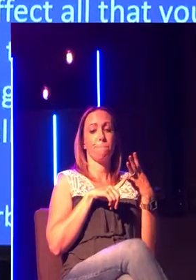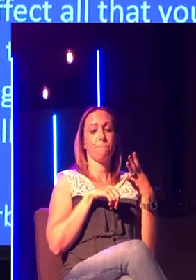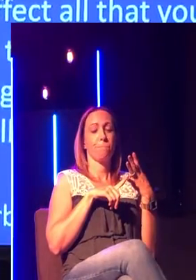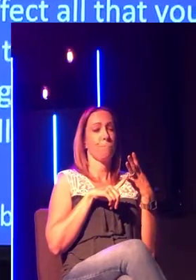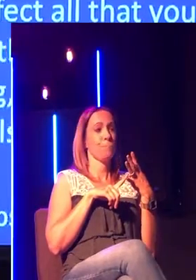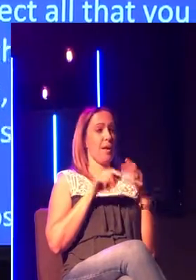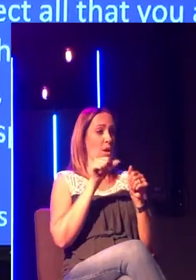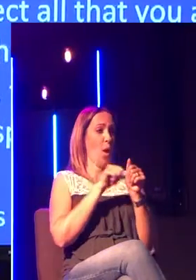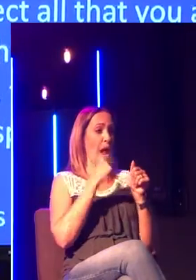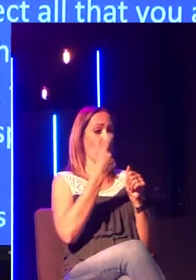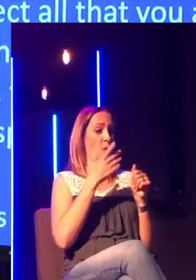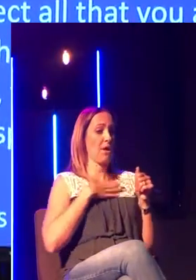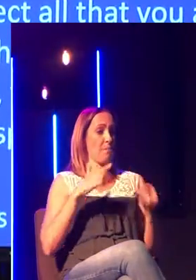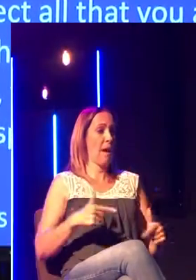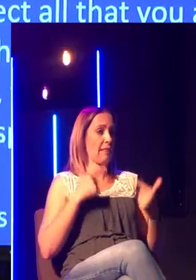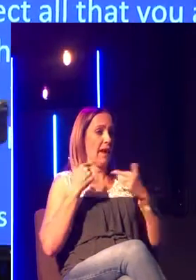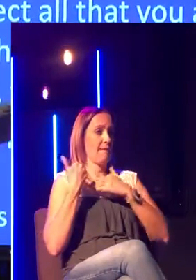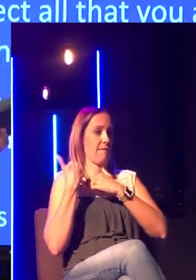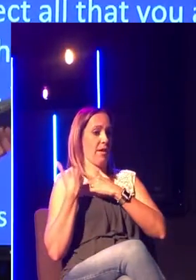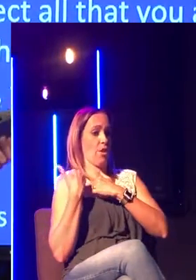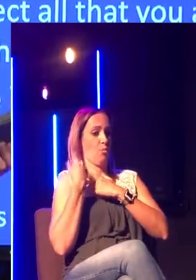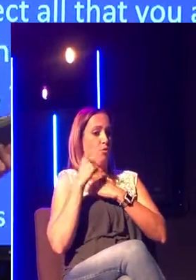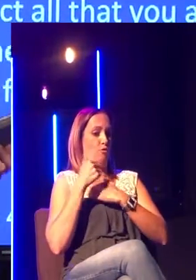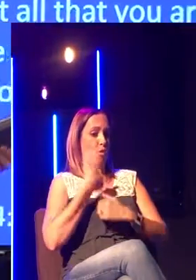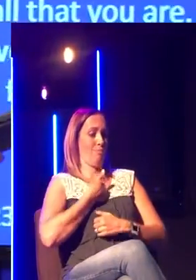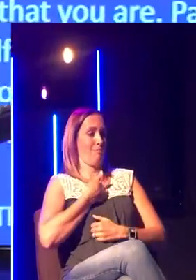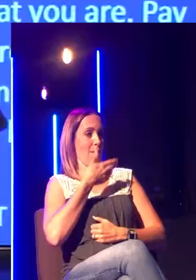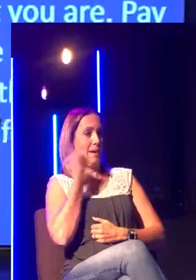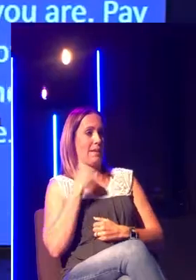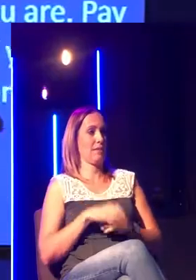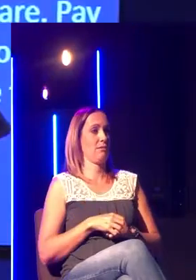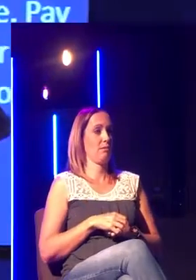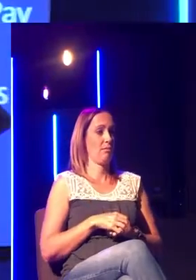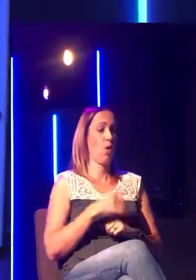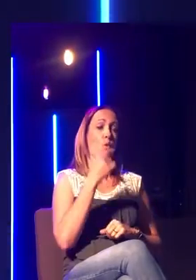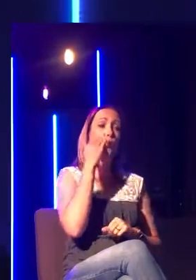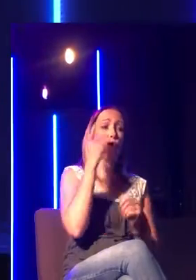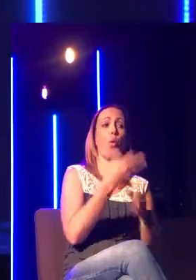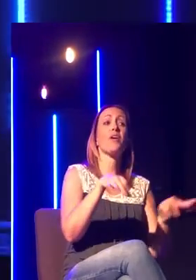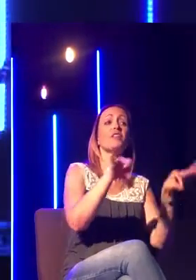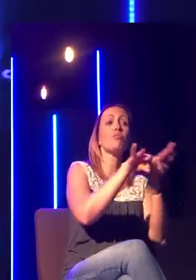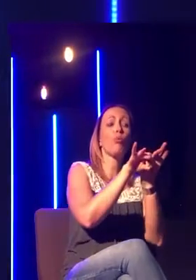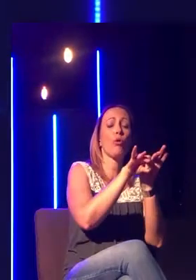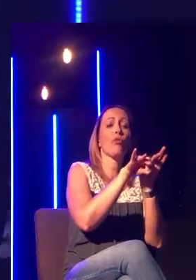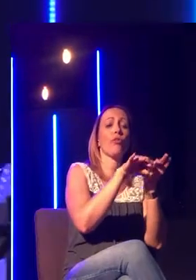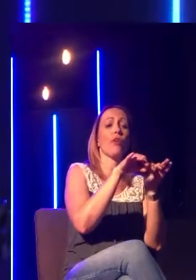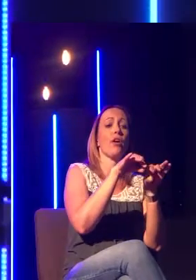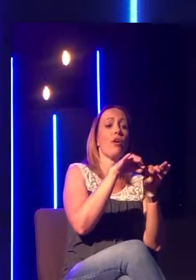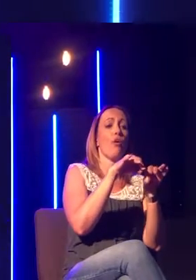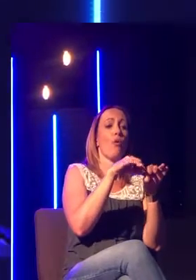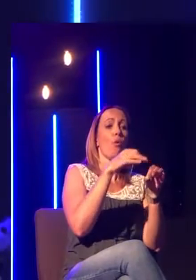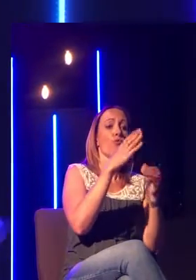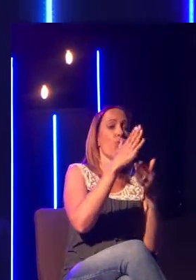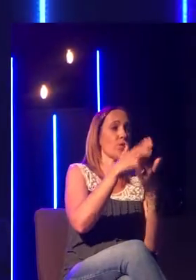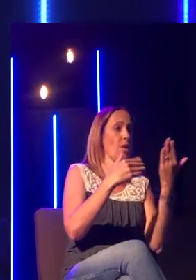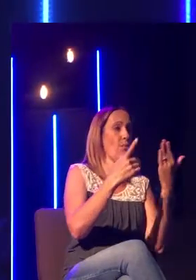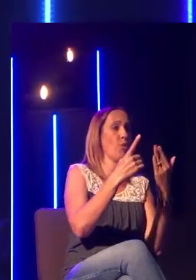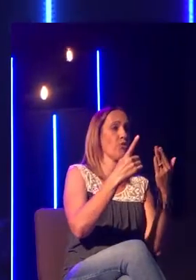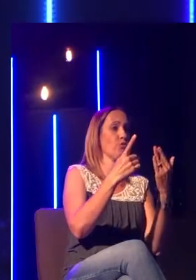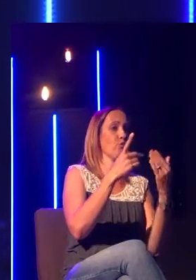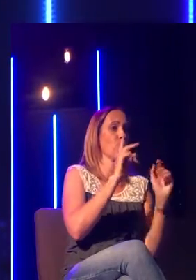me accountable for my best self? How many of you know that's important, to have somebody that can ask you the difficult, hard,